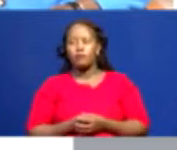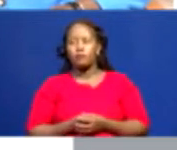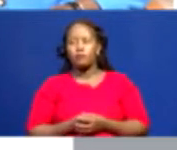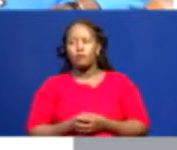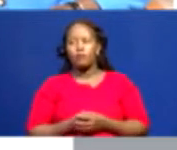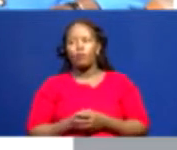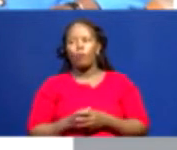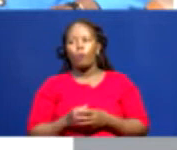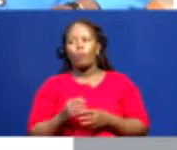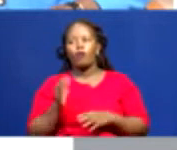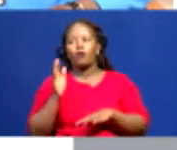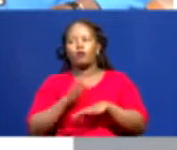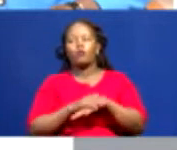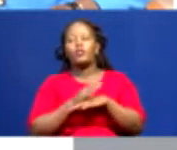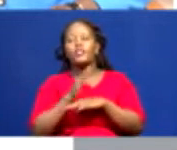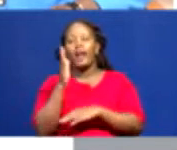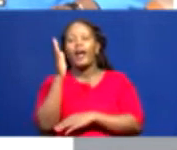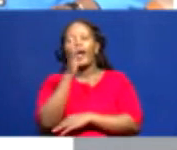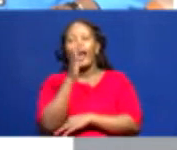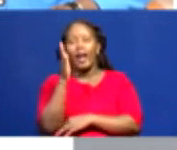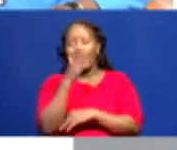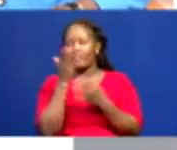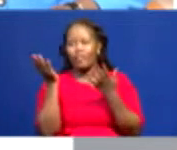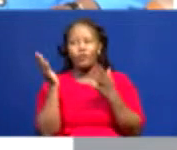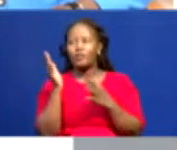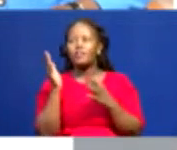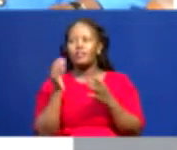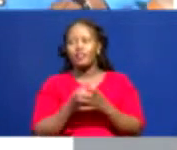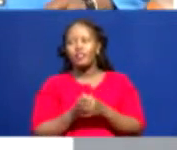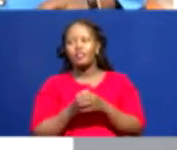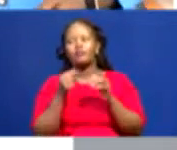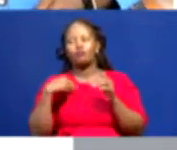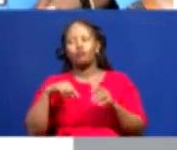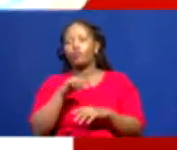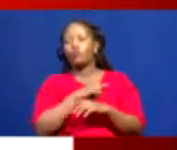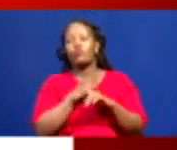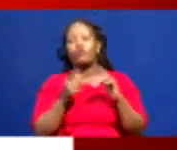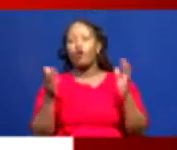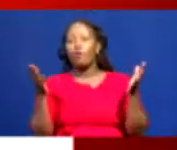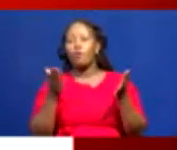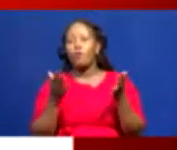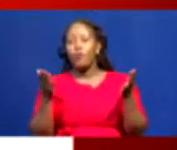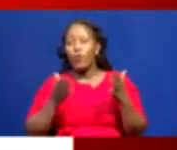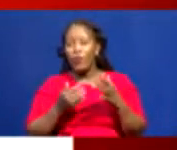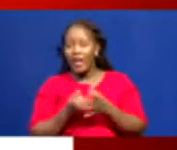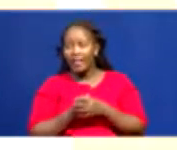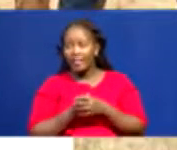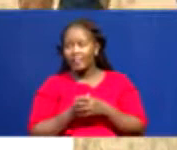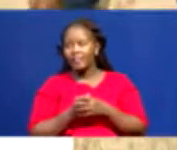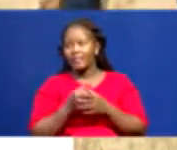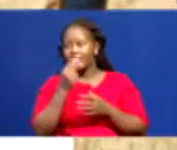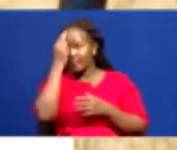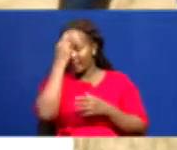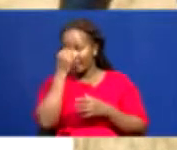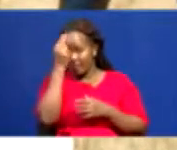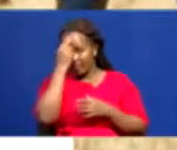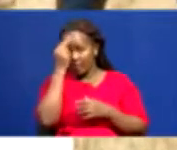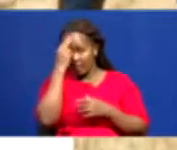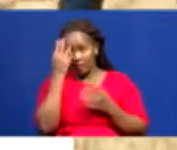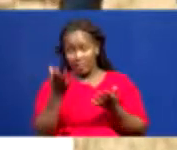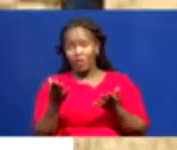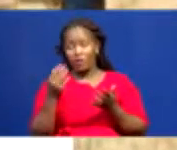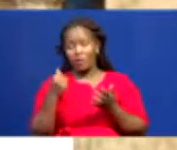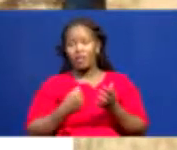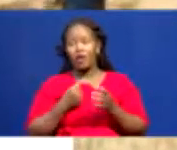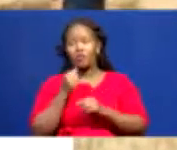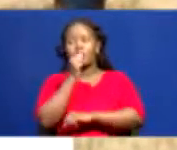Well, good afternoon to you, Irene Muchuma. Good to see you again. We are coming to you live from Olesharo Girls Secondary School